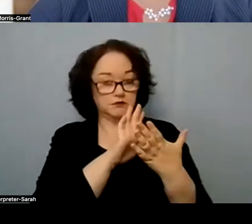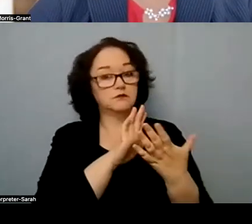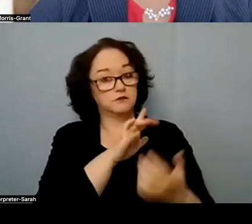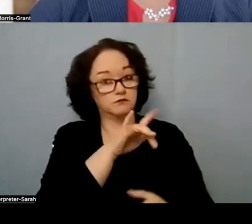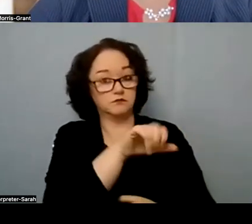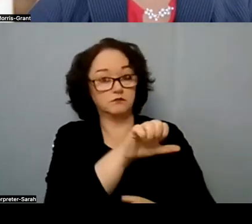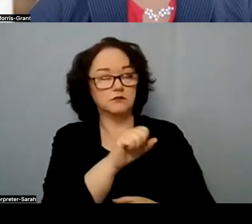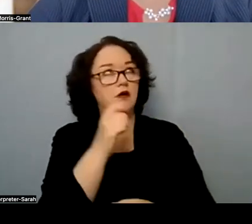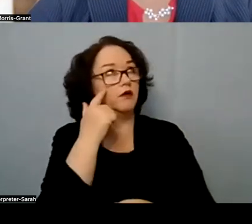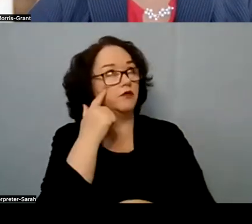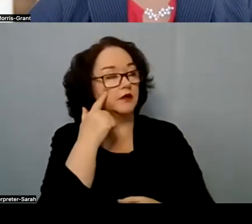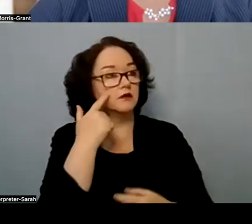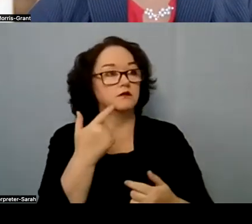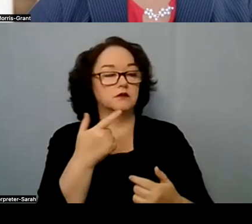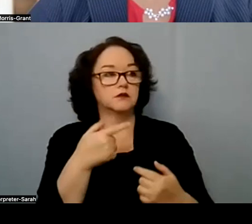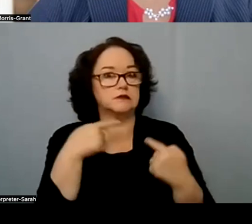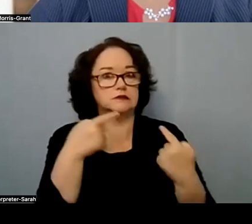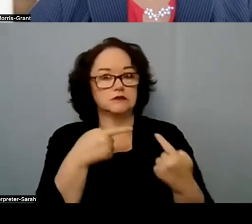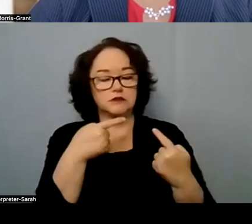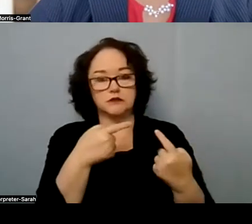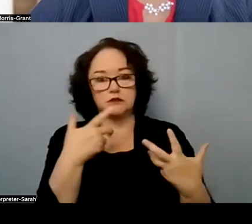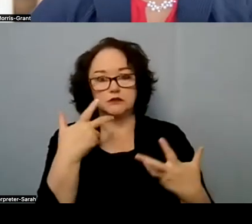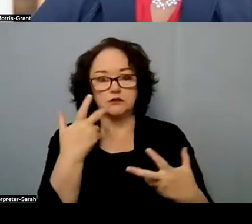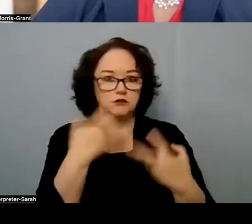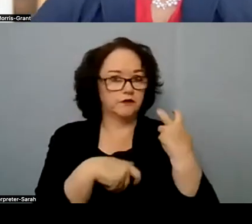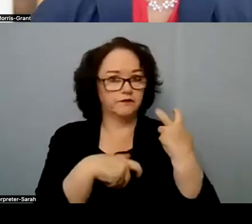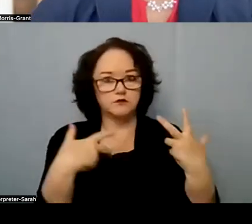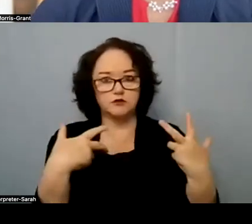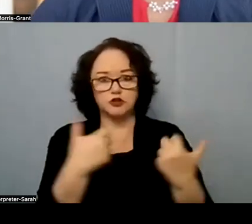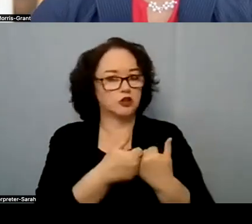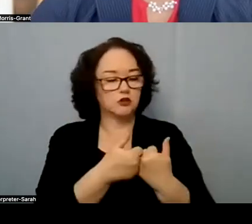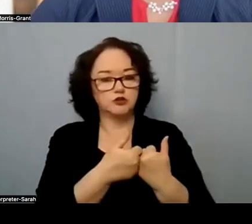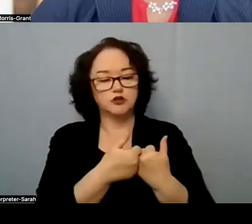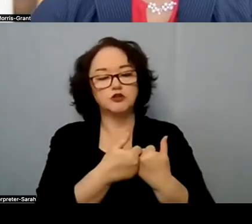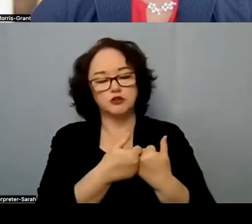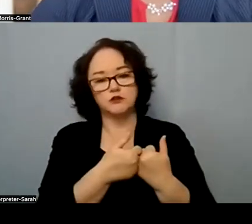difficult ones involve lease violations.